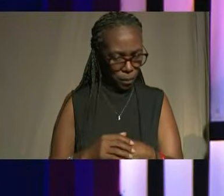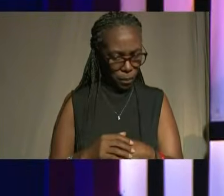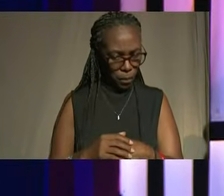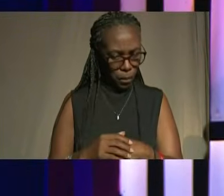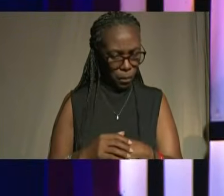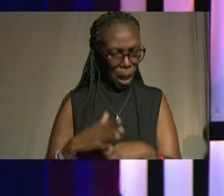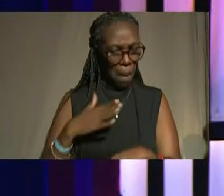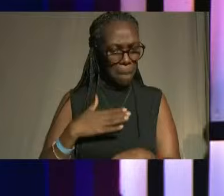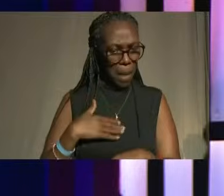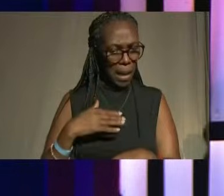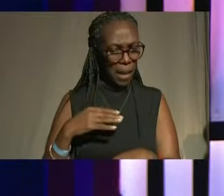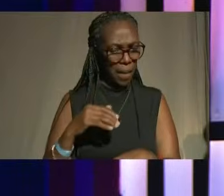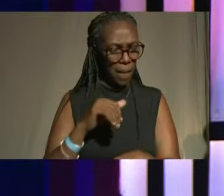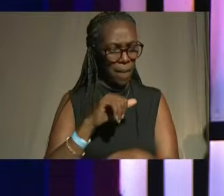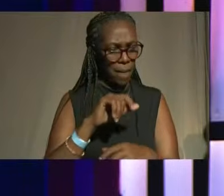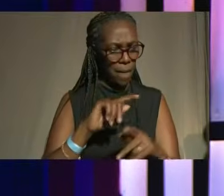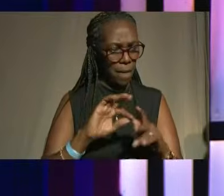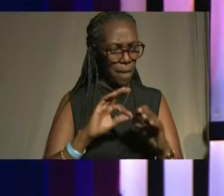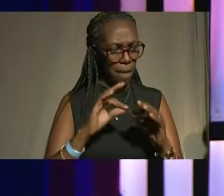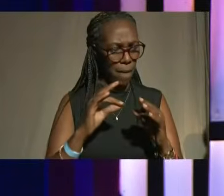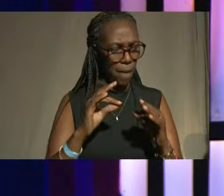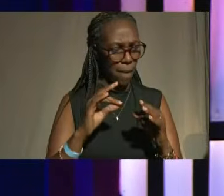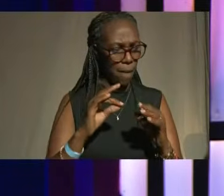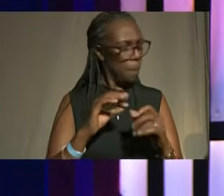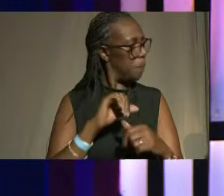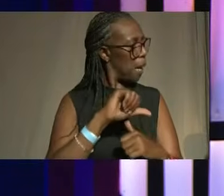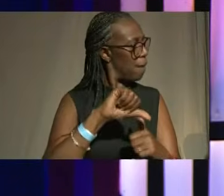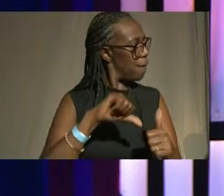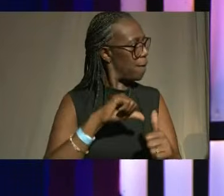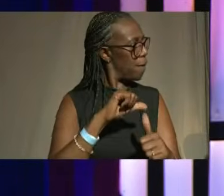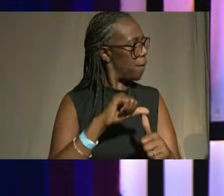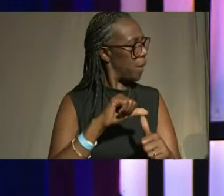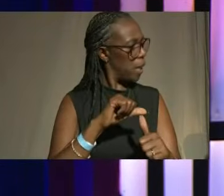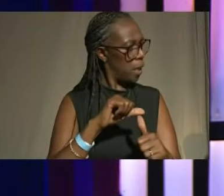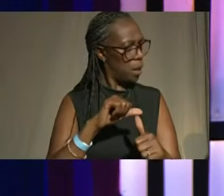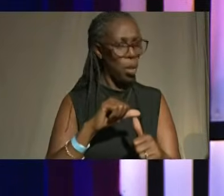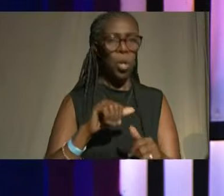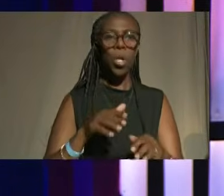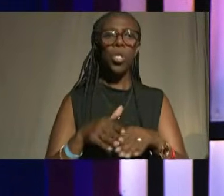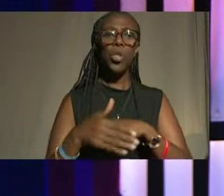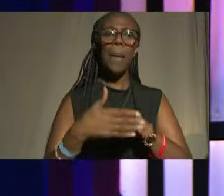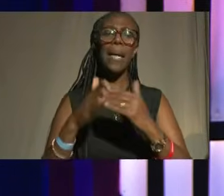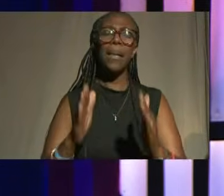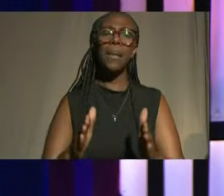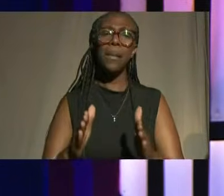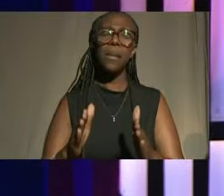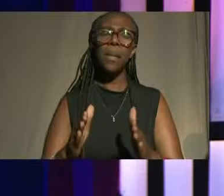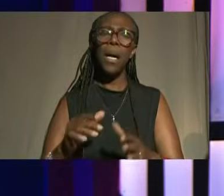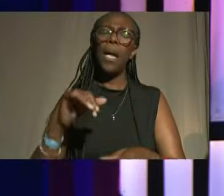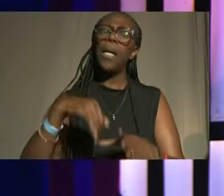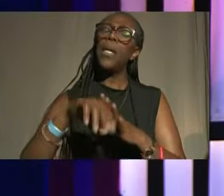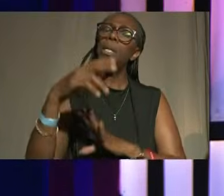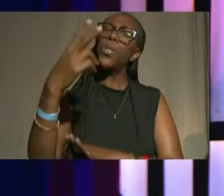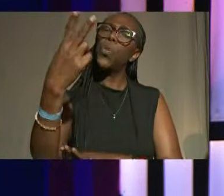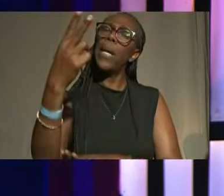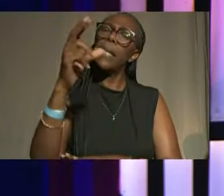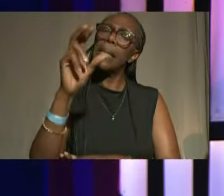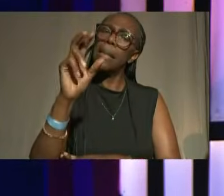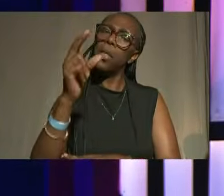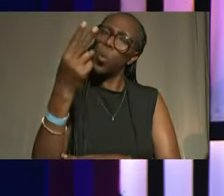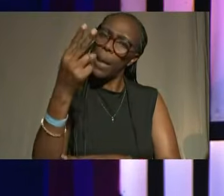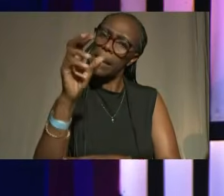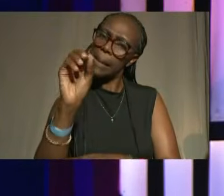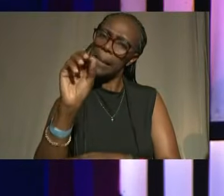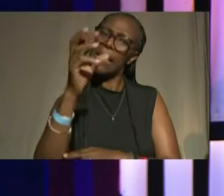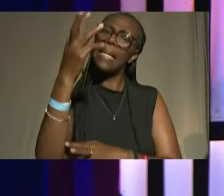in 2016, you asked the Jamaica Labour Party, you gave them your vote of confidence to correct